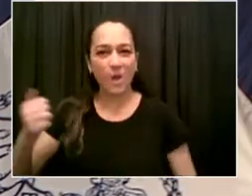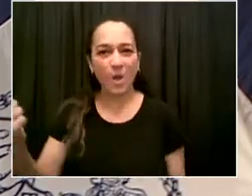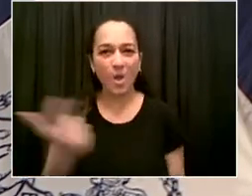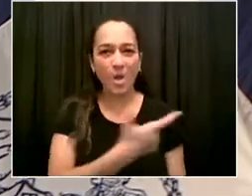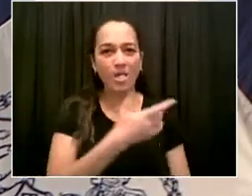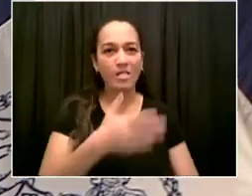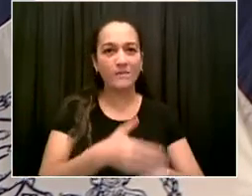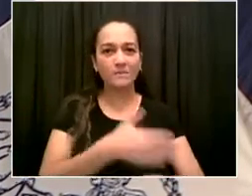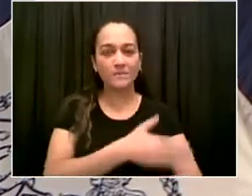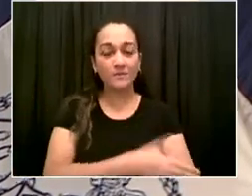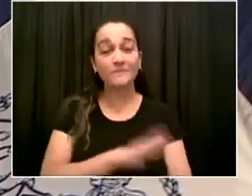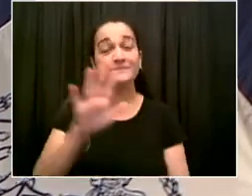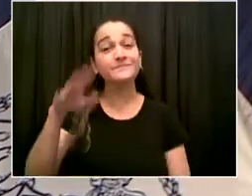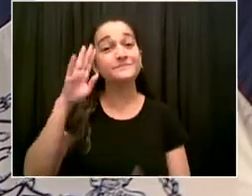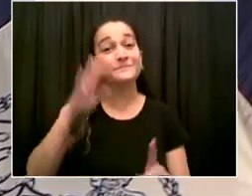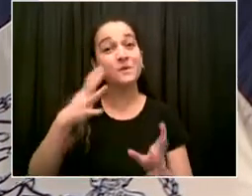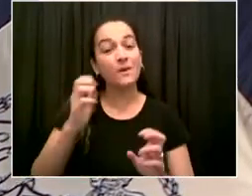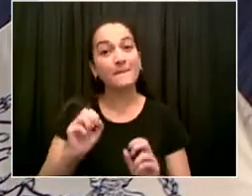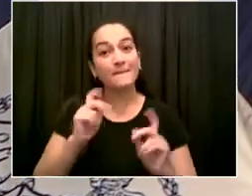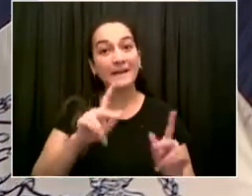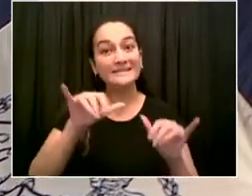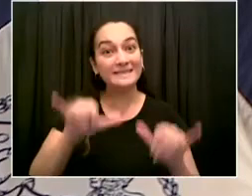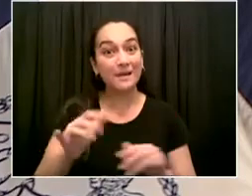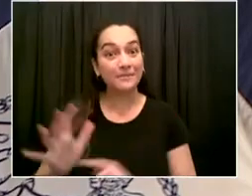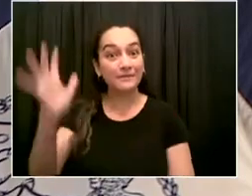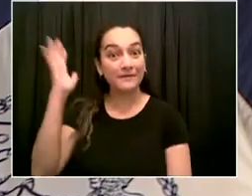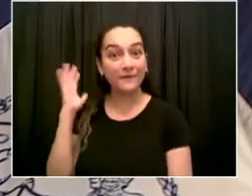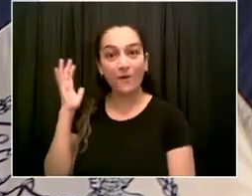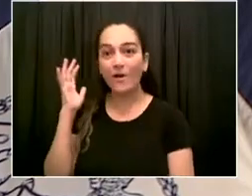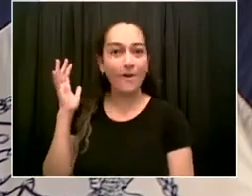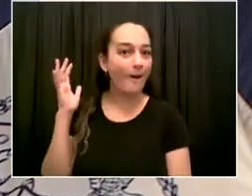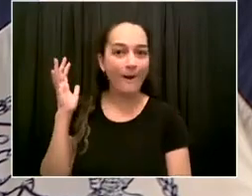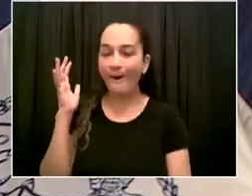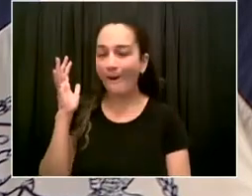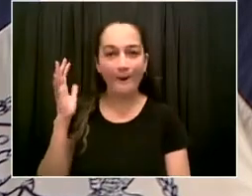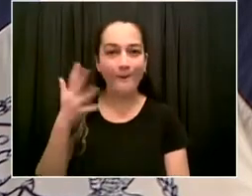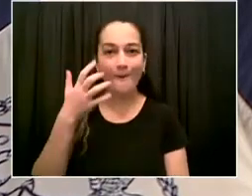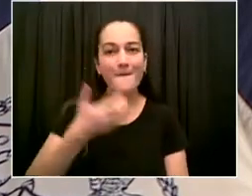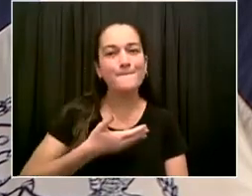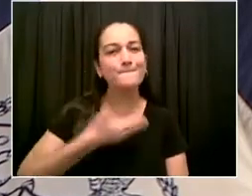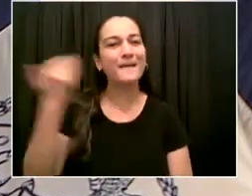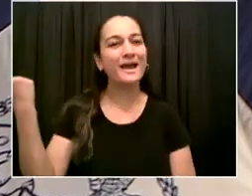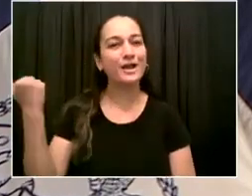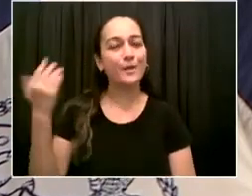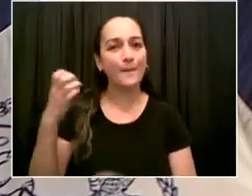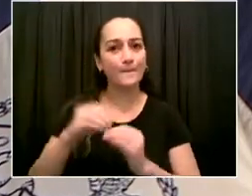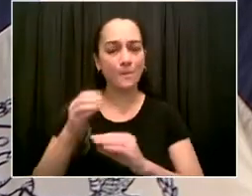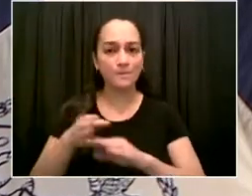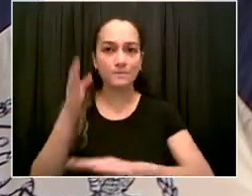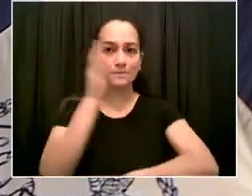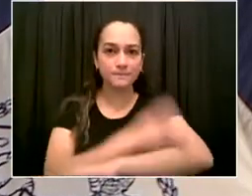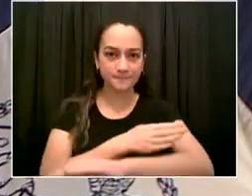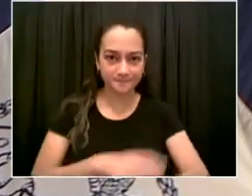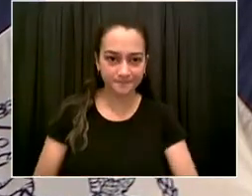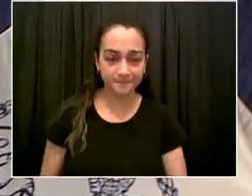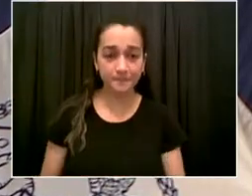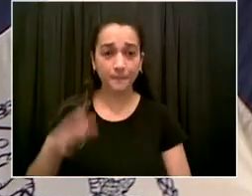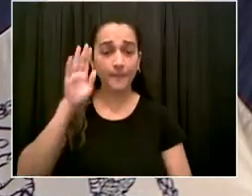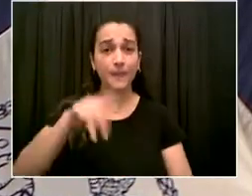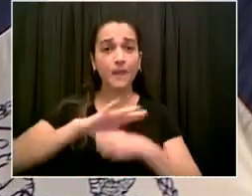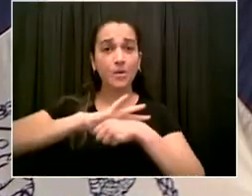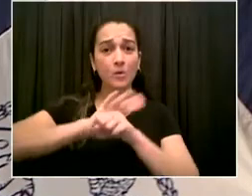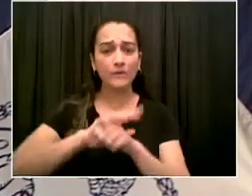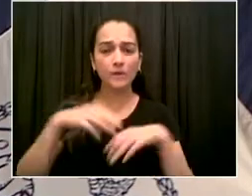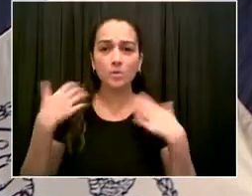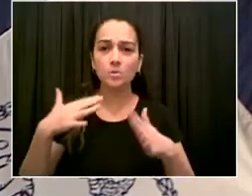we felt so much. People went through so much. There was so much loss. There was so much pain. And there was